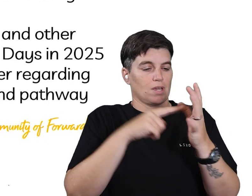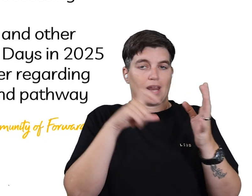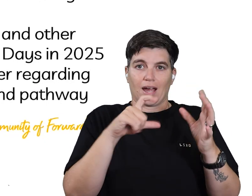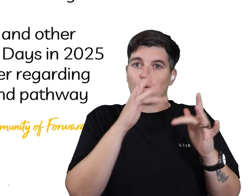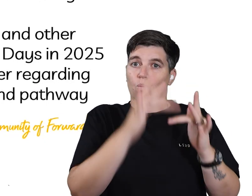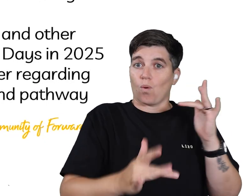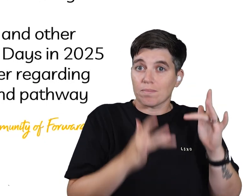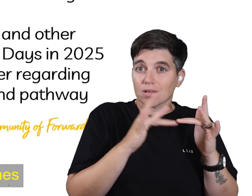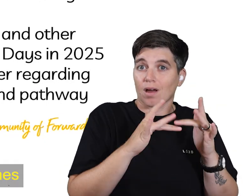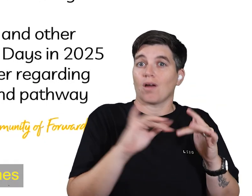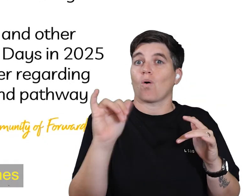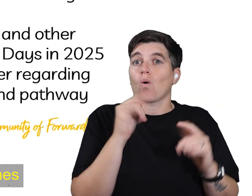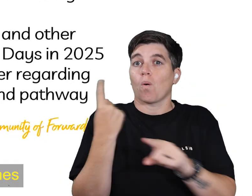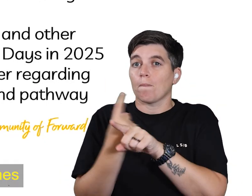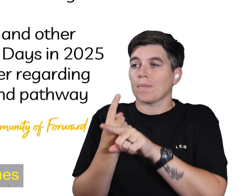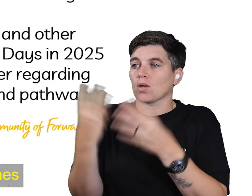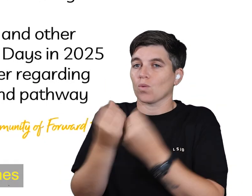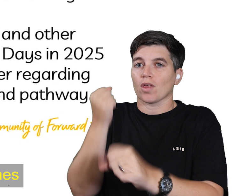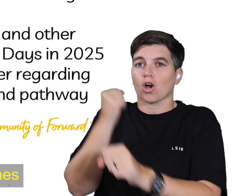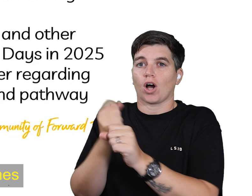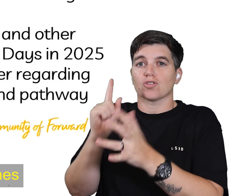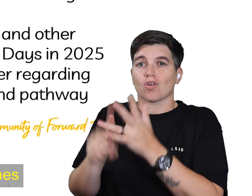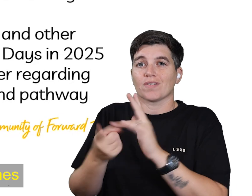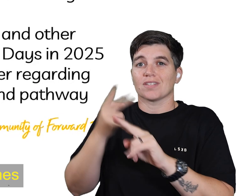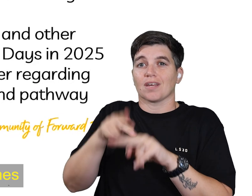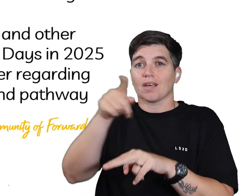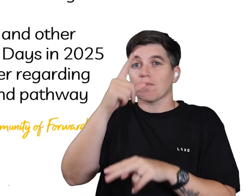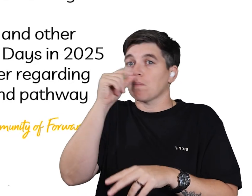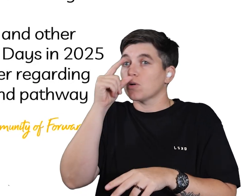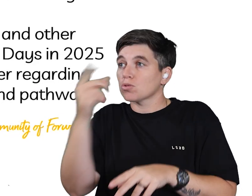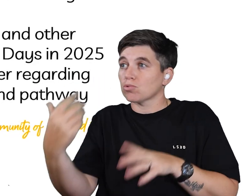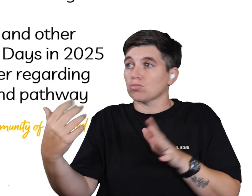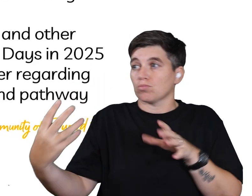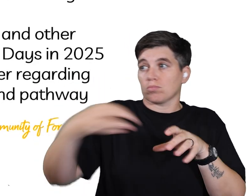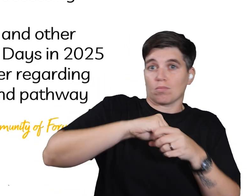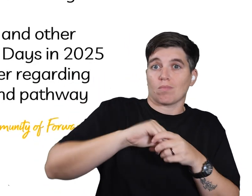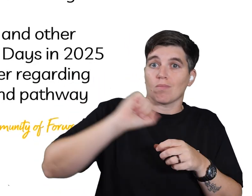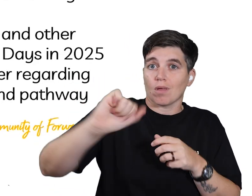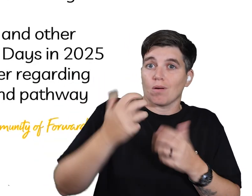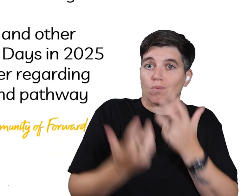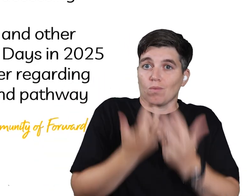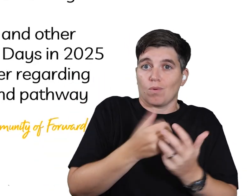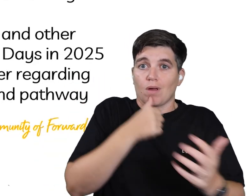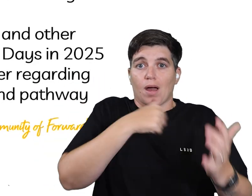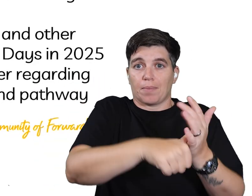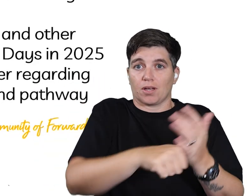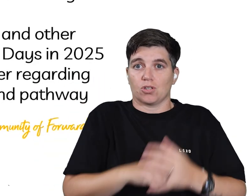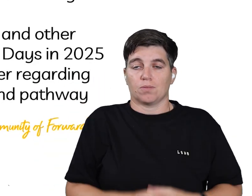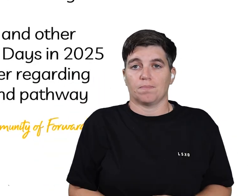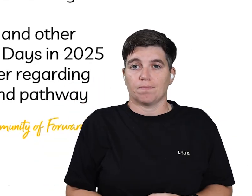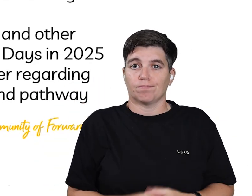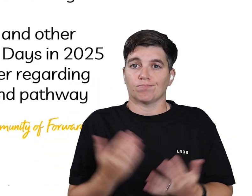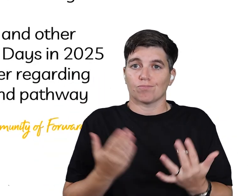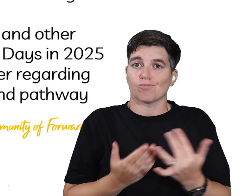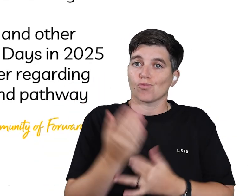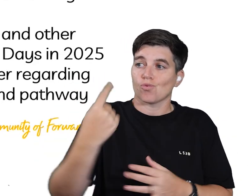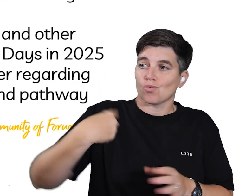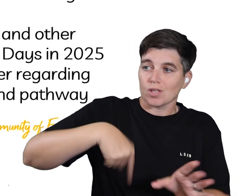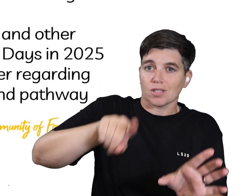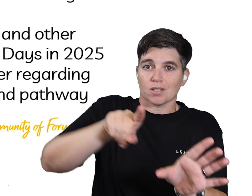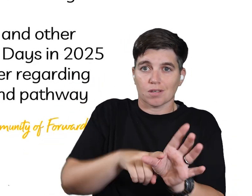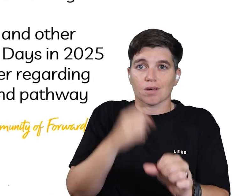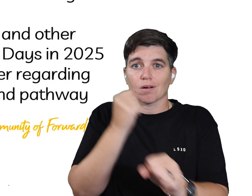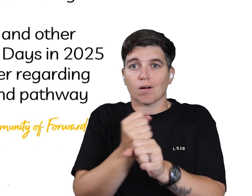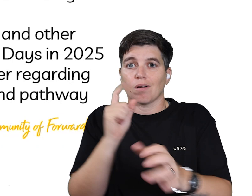the guidance officers to see if they would be eligible for these schemes as part of their university application. Through this